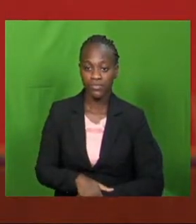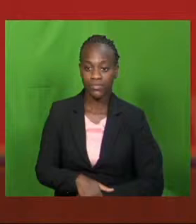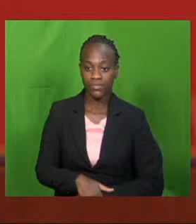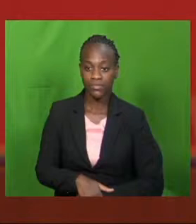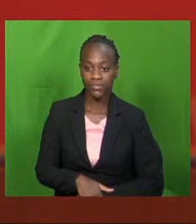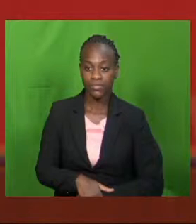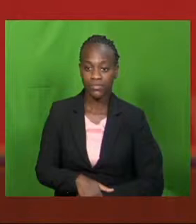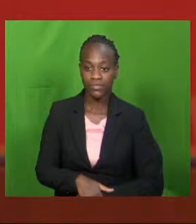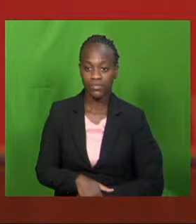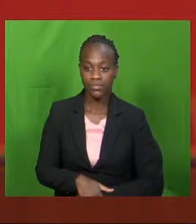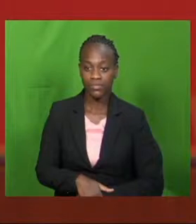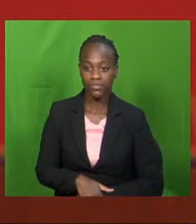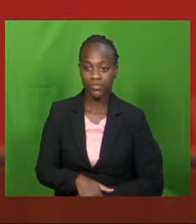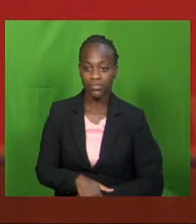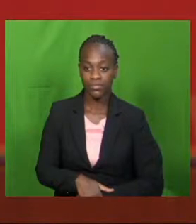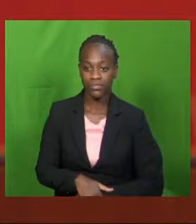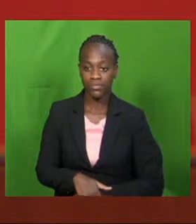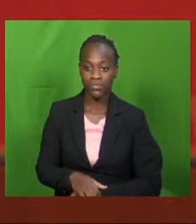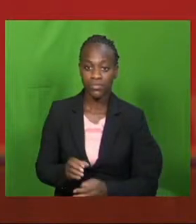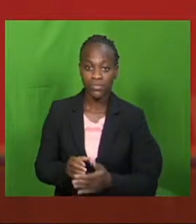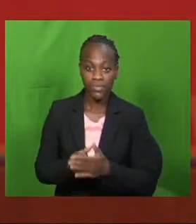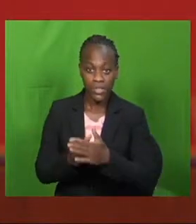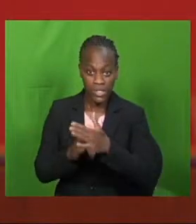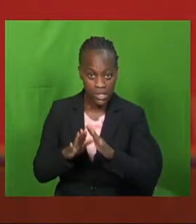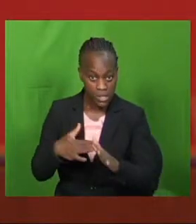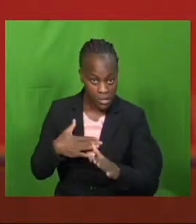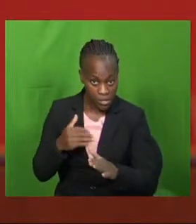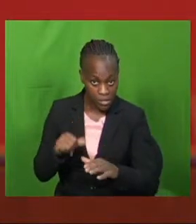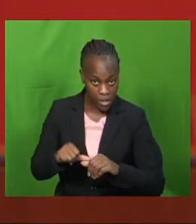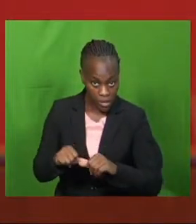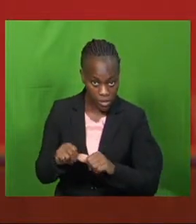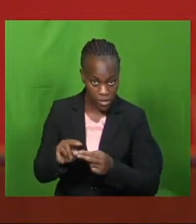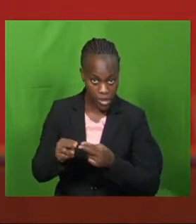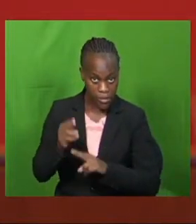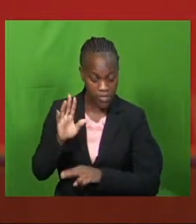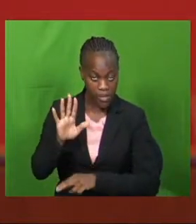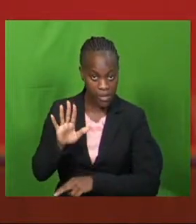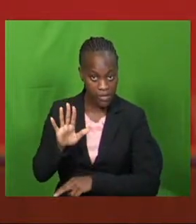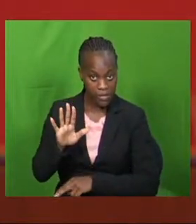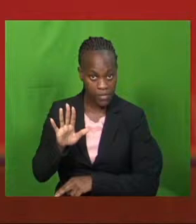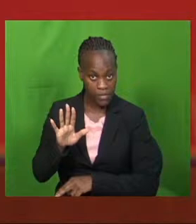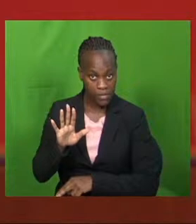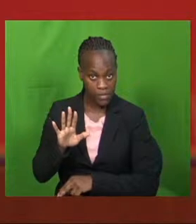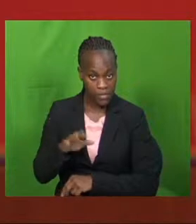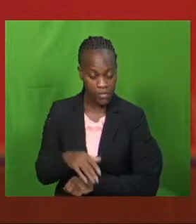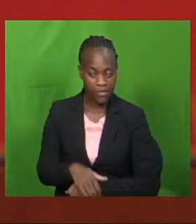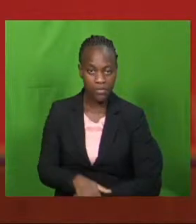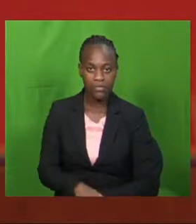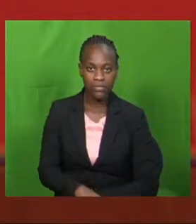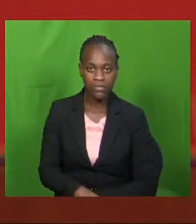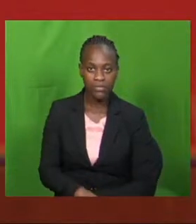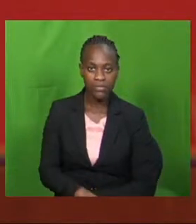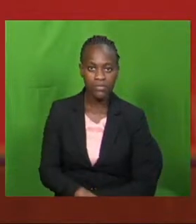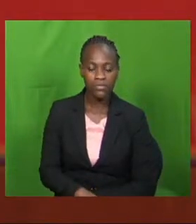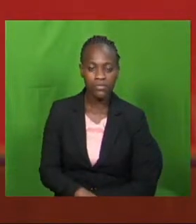Leader, can you move to item number 5? Mr. Speaker,